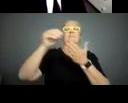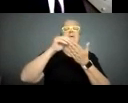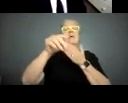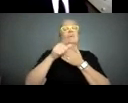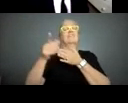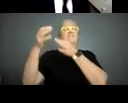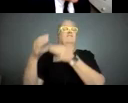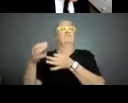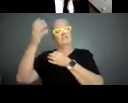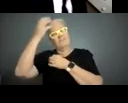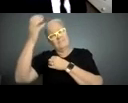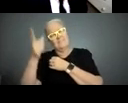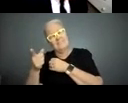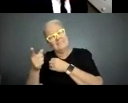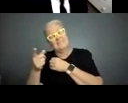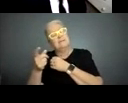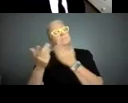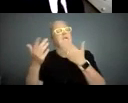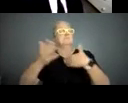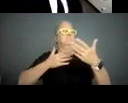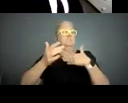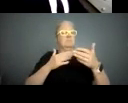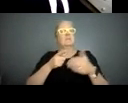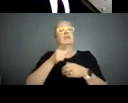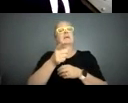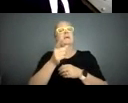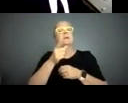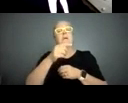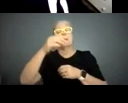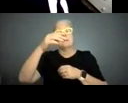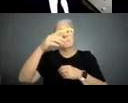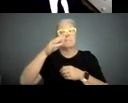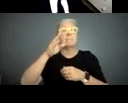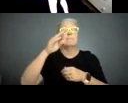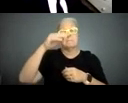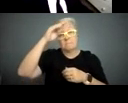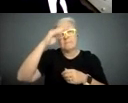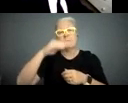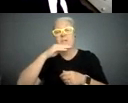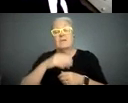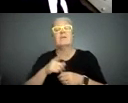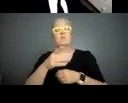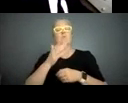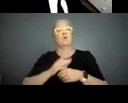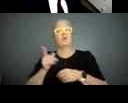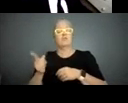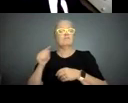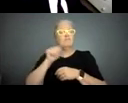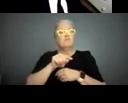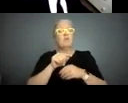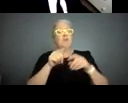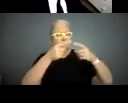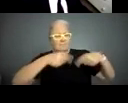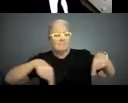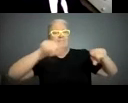we need to involve them, and we need to involve parents, particularly in the running of the school through the management committee or the governing body, and